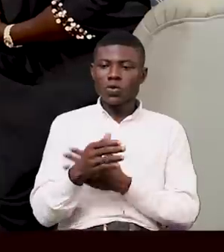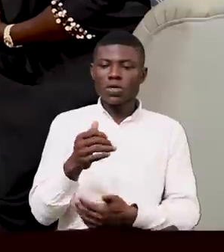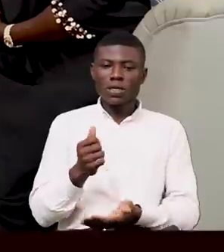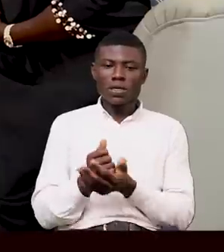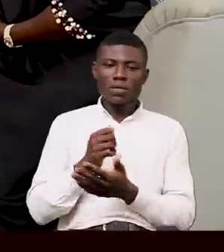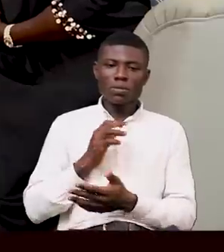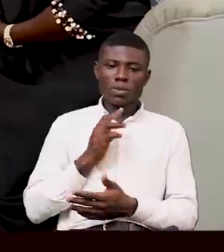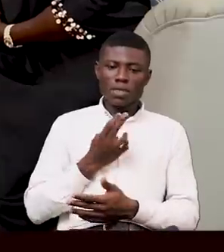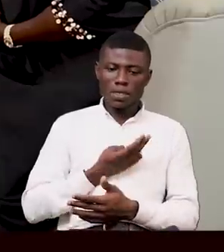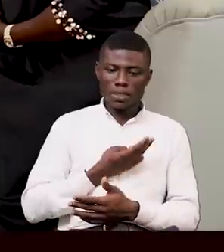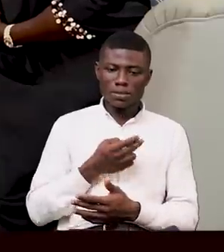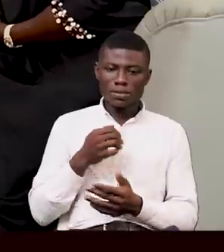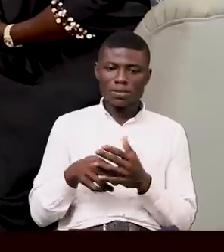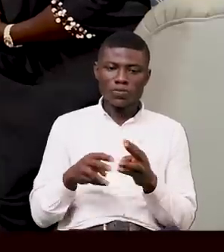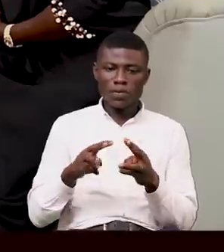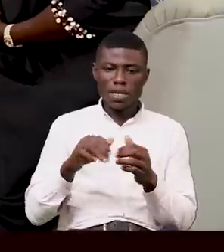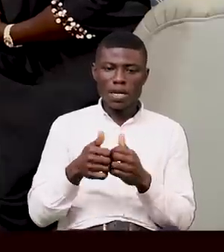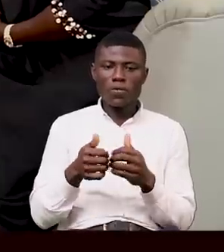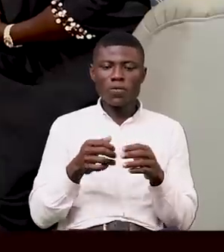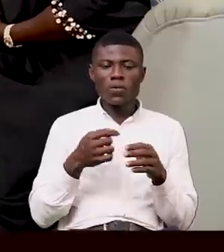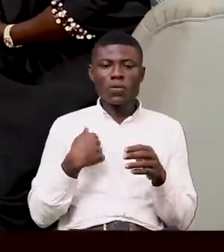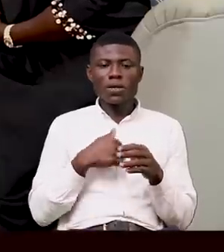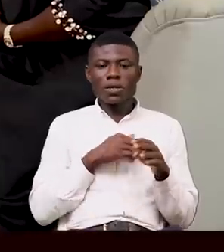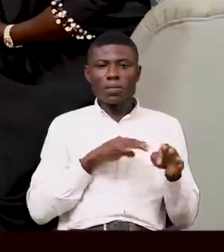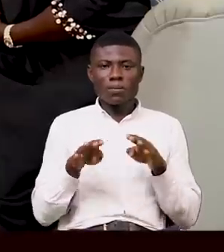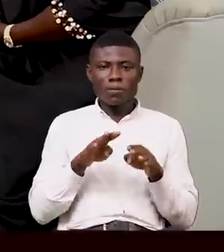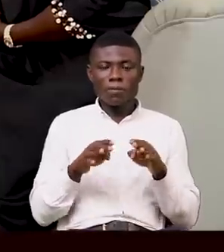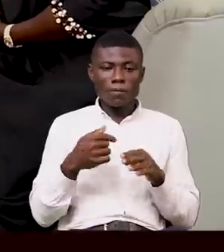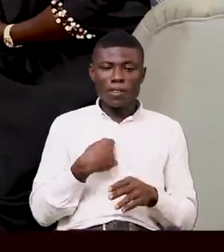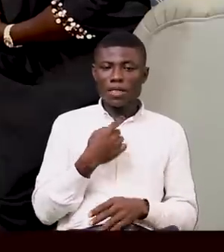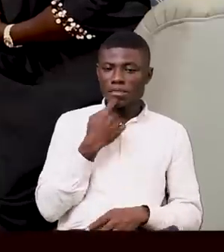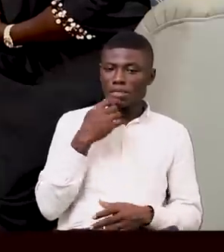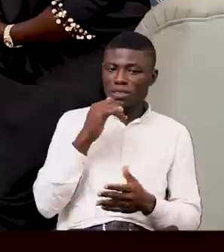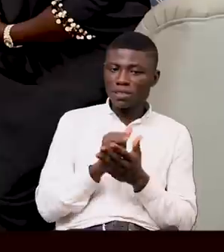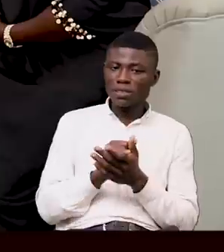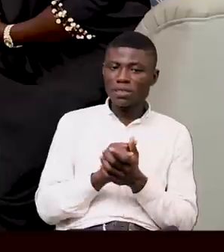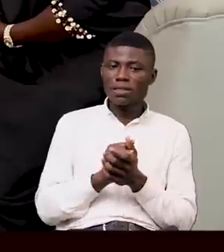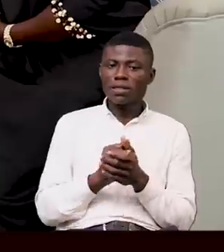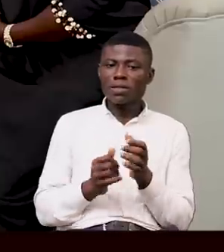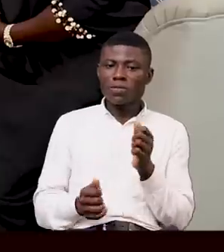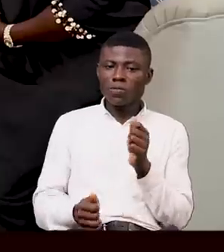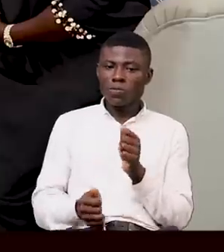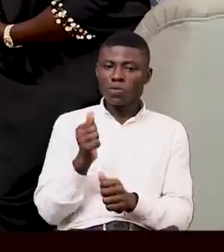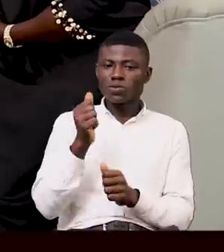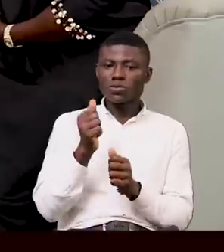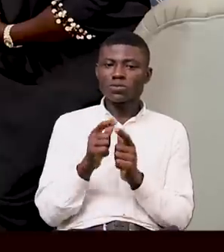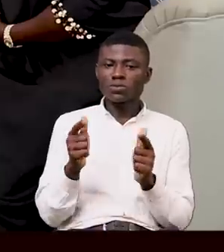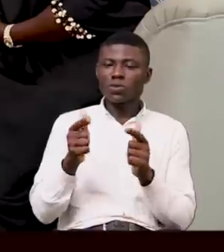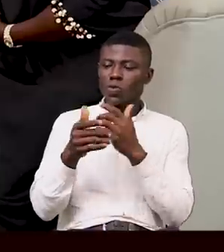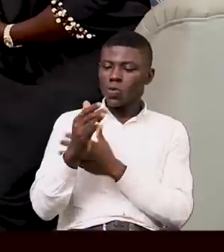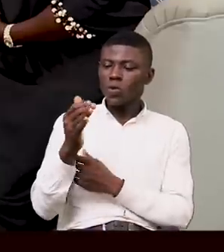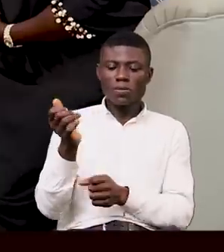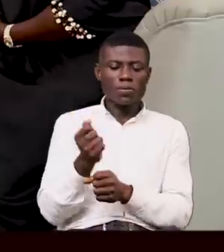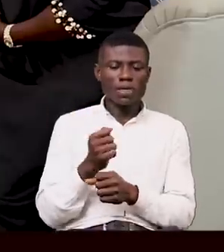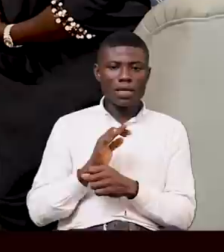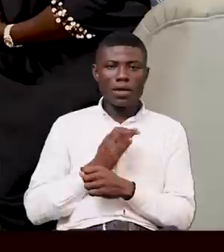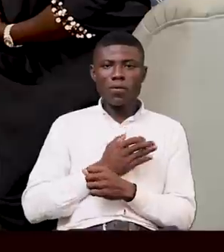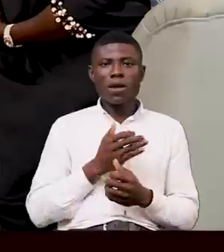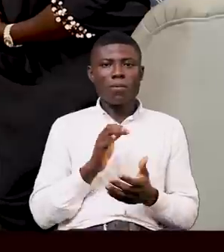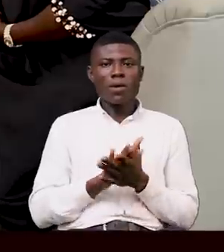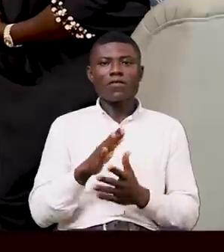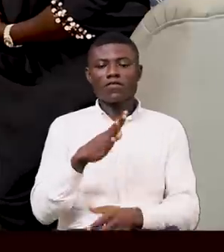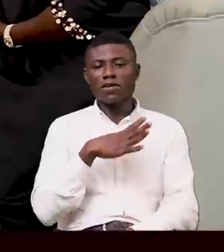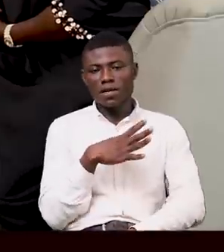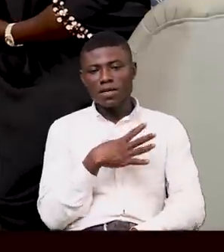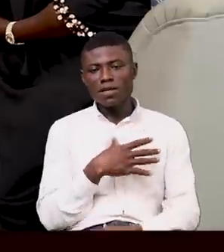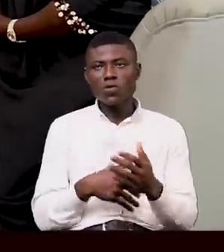yen e wo sa side ho nti meka ne se ni nyina ne fa kese ye pa de e ye awurade ho mobro